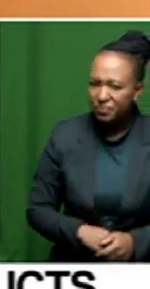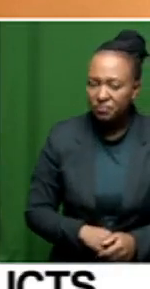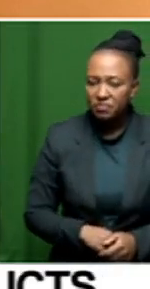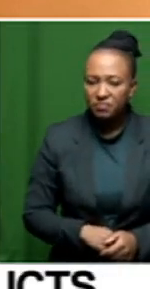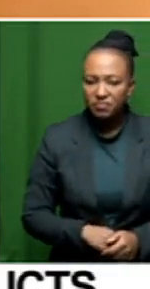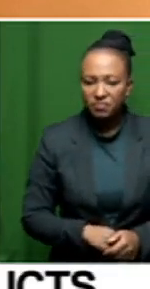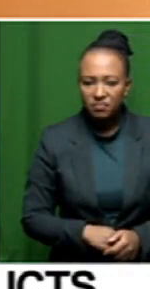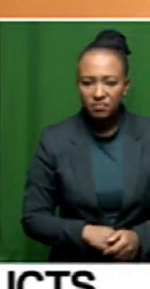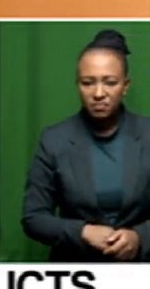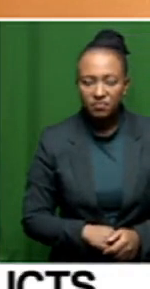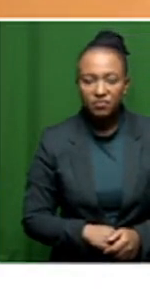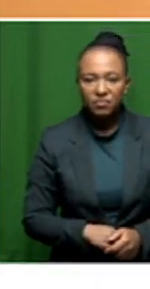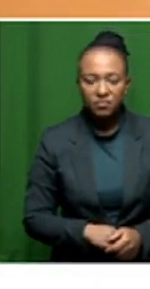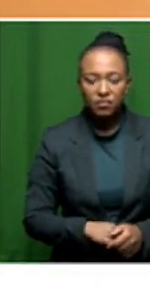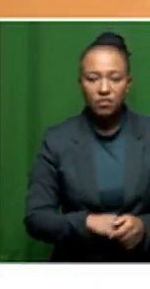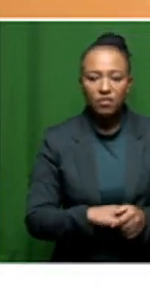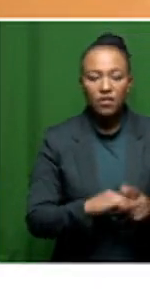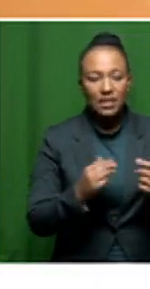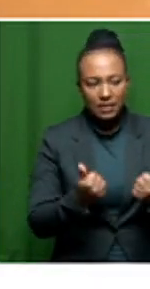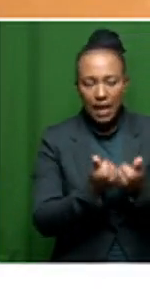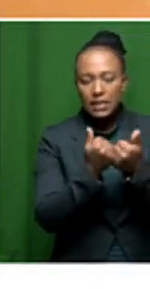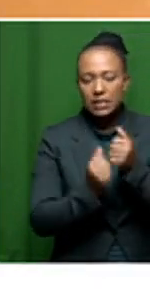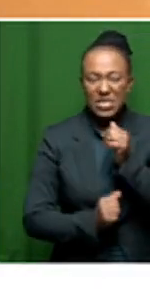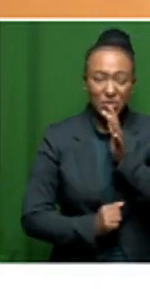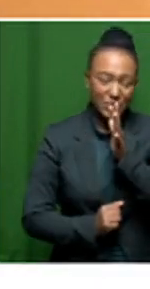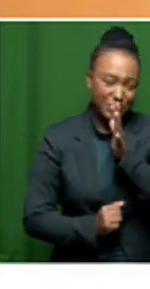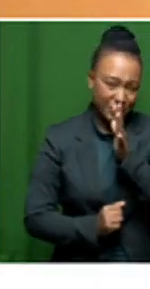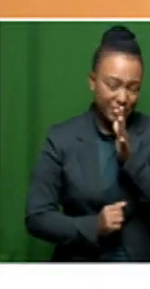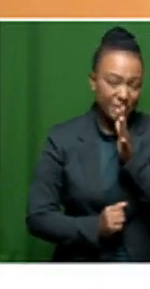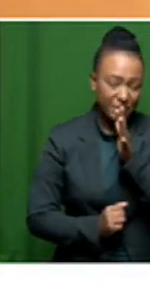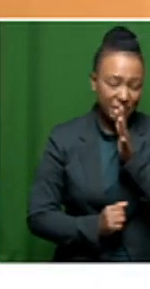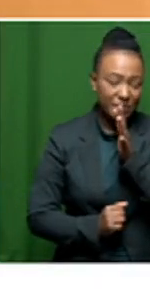There were a lot of challenges, even in the issue of the